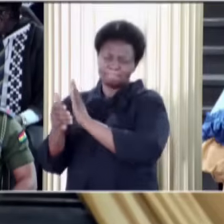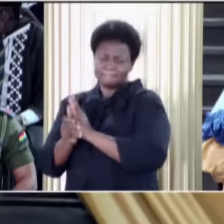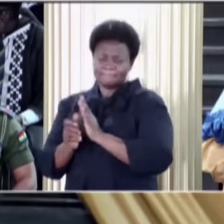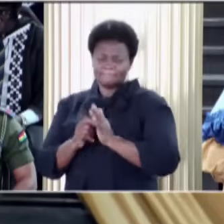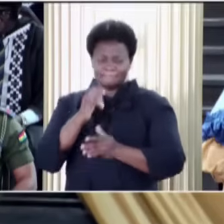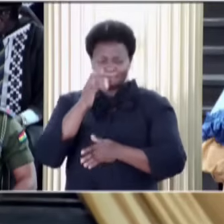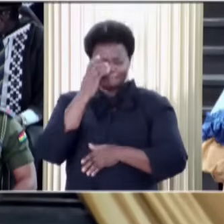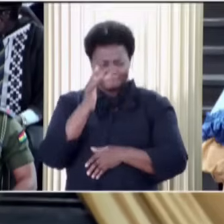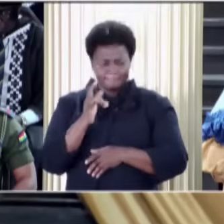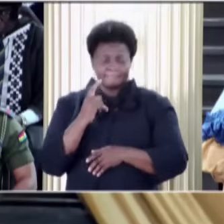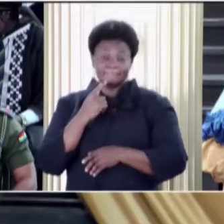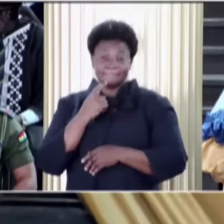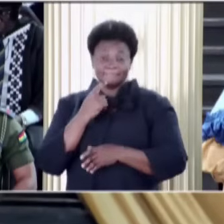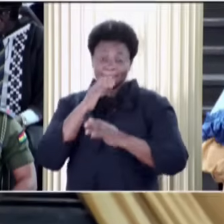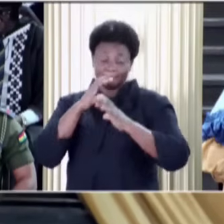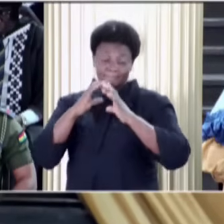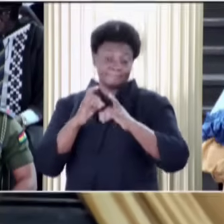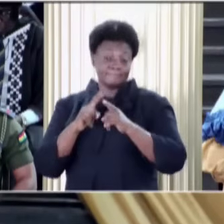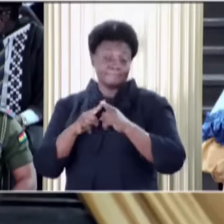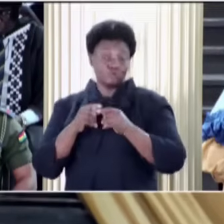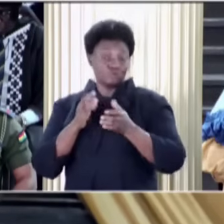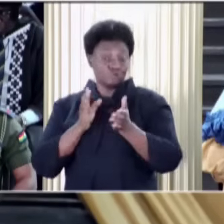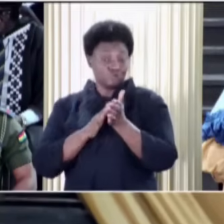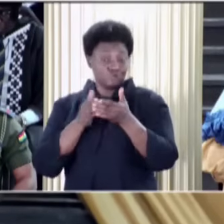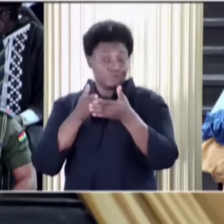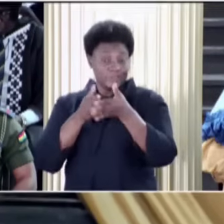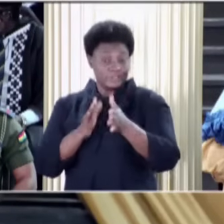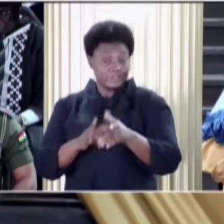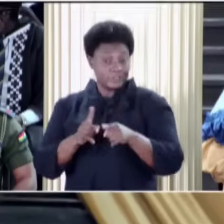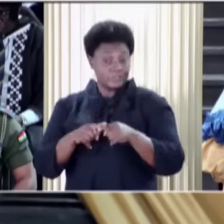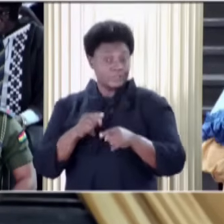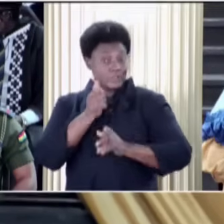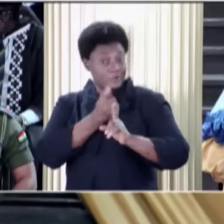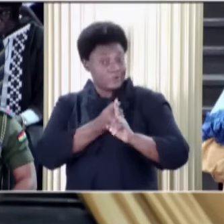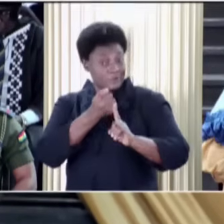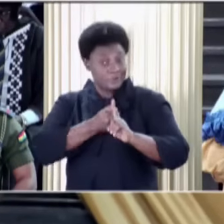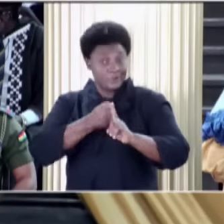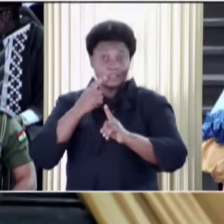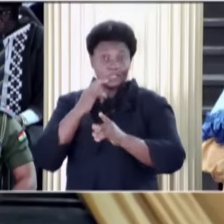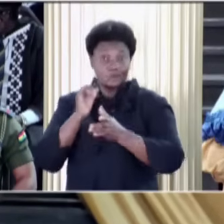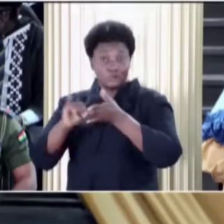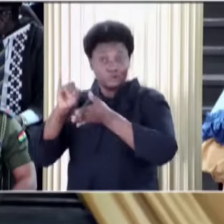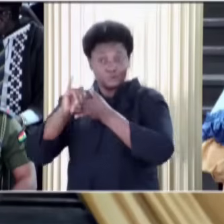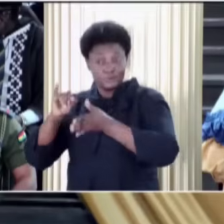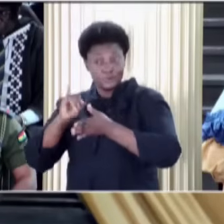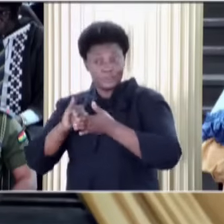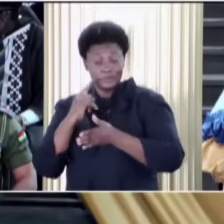curriculum innovation, school leadership, youth advocacy, and institutional governance.